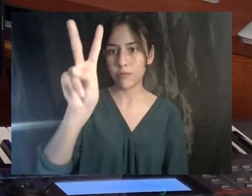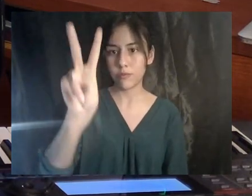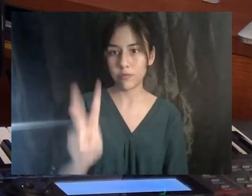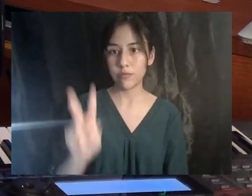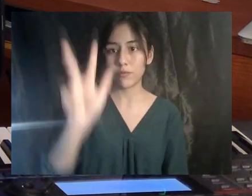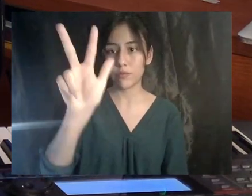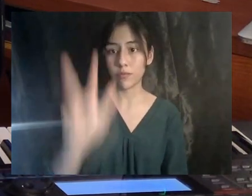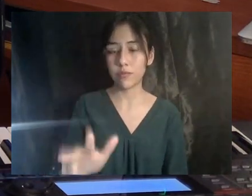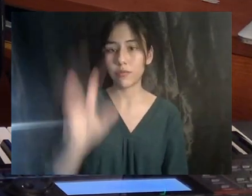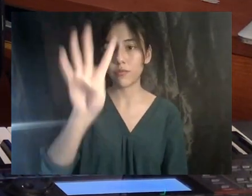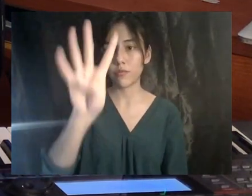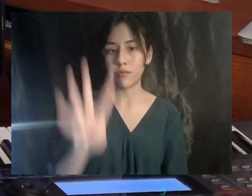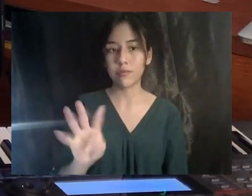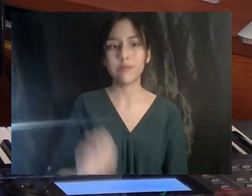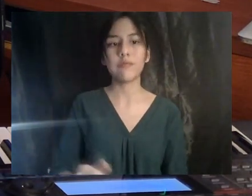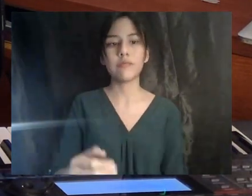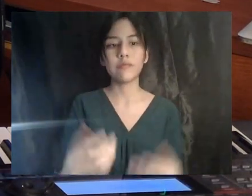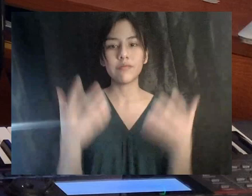and 4 and.